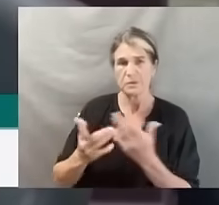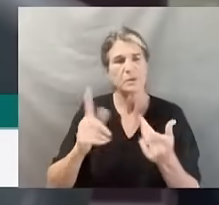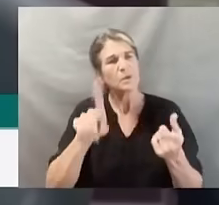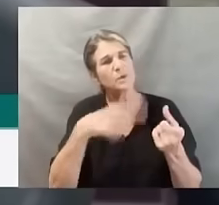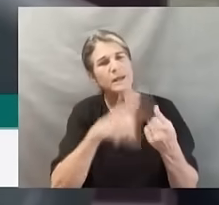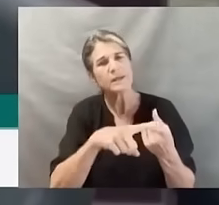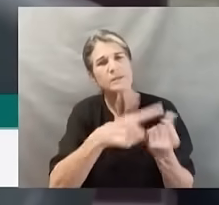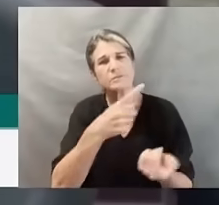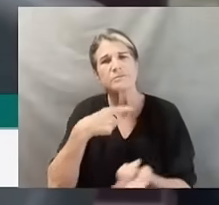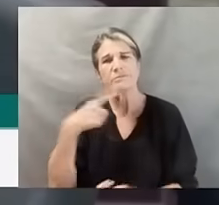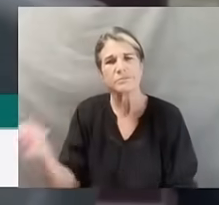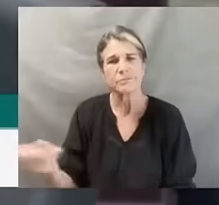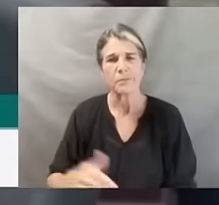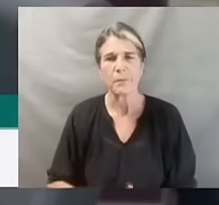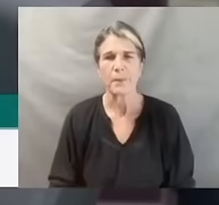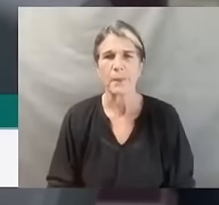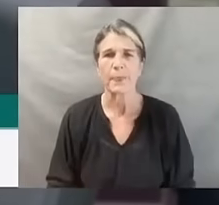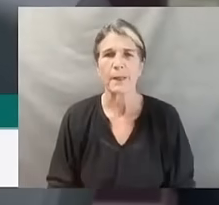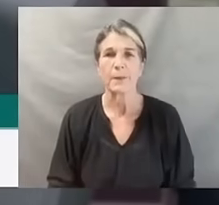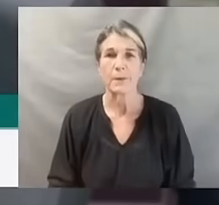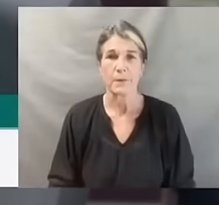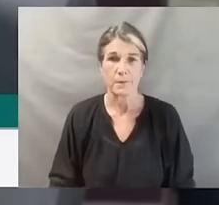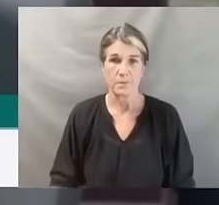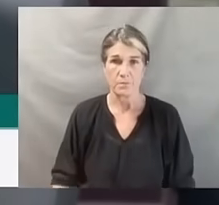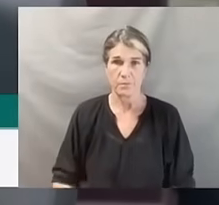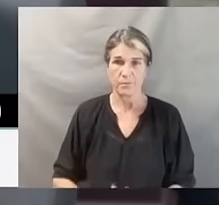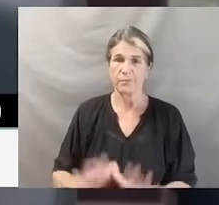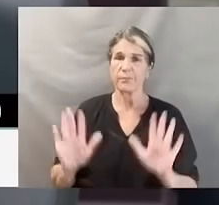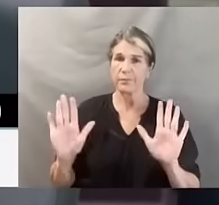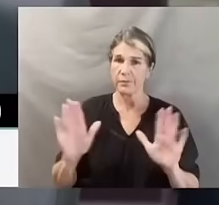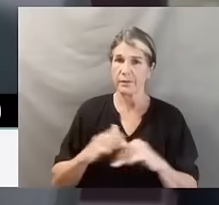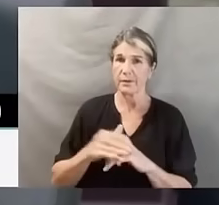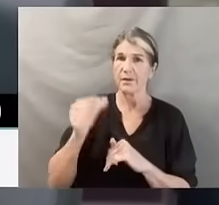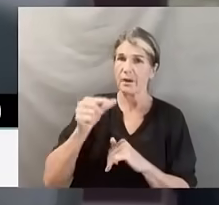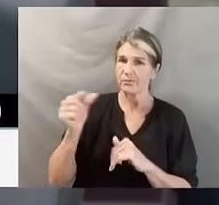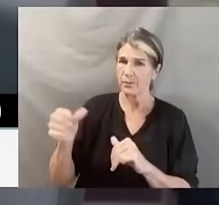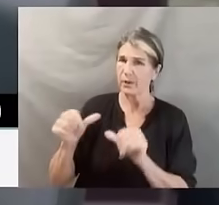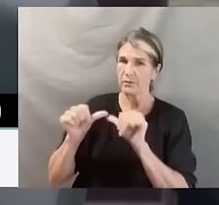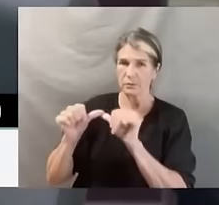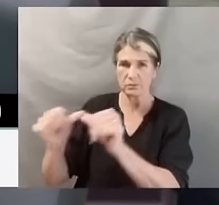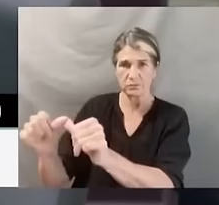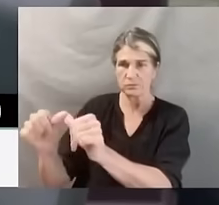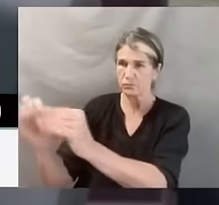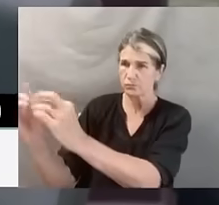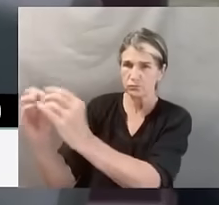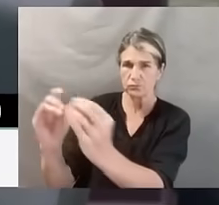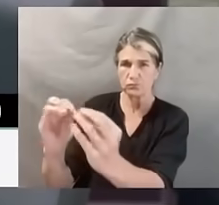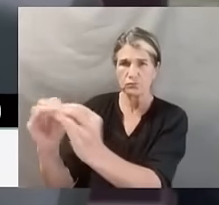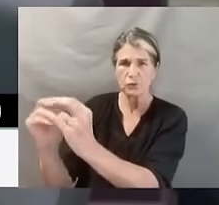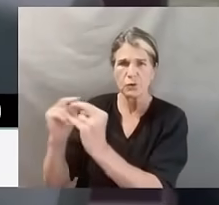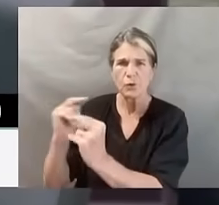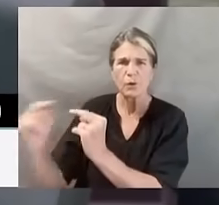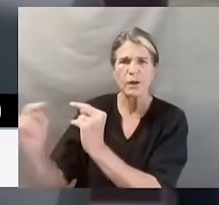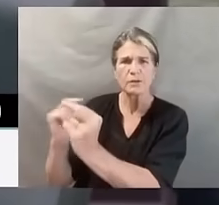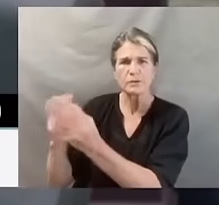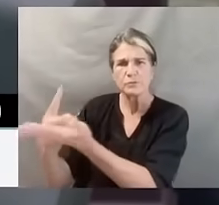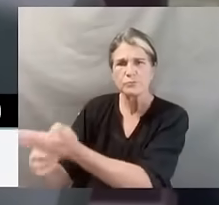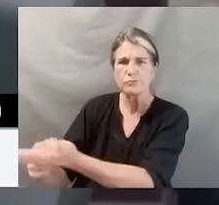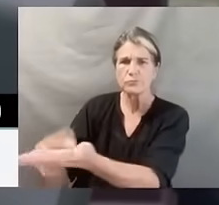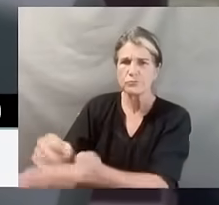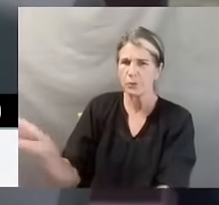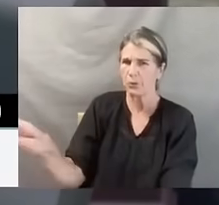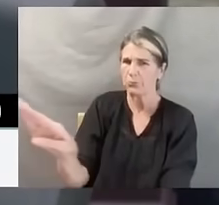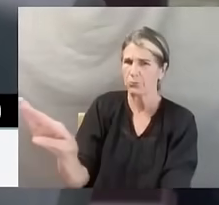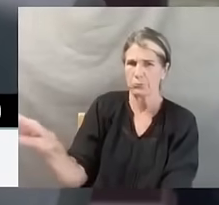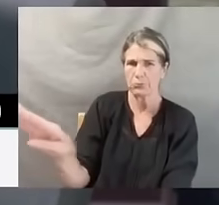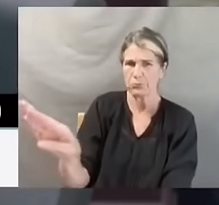encourages ongoing negotiations and by allowing parties to work through their respective positions to reach an agreement.